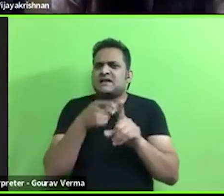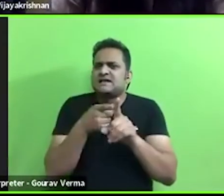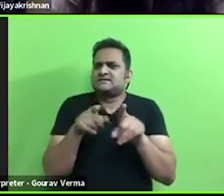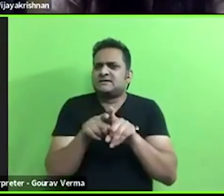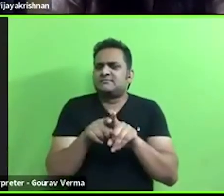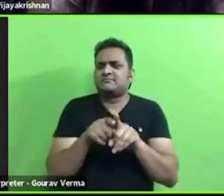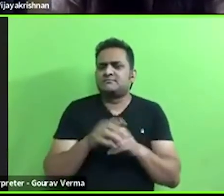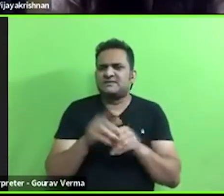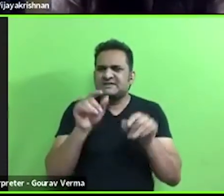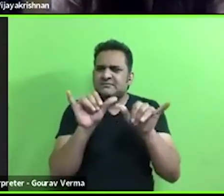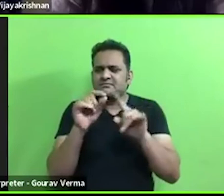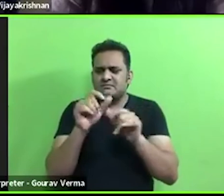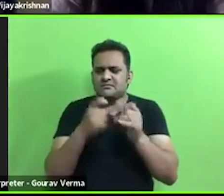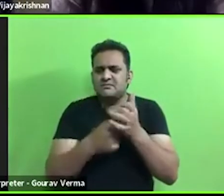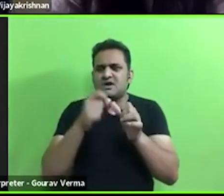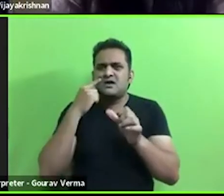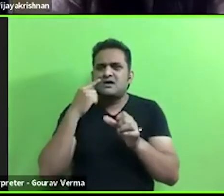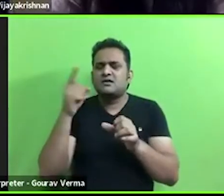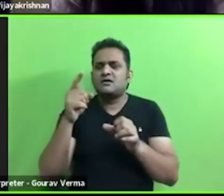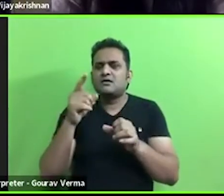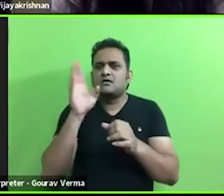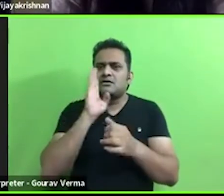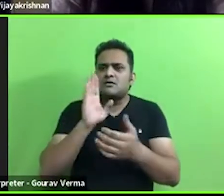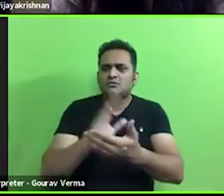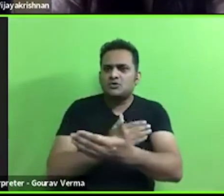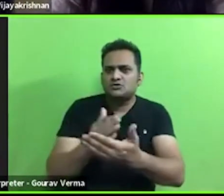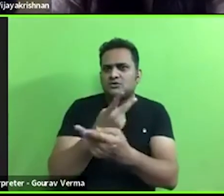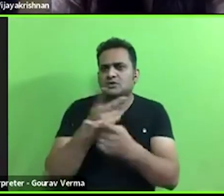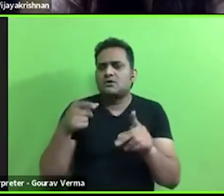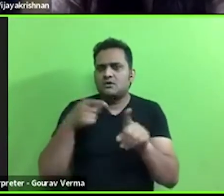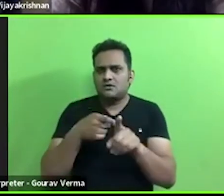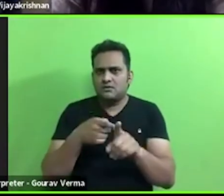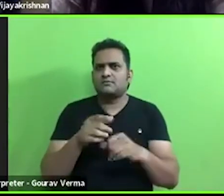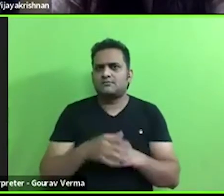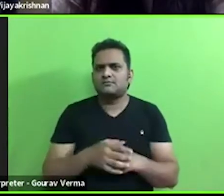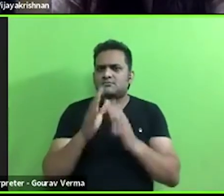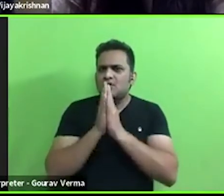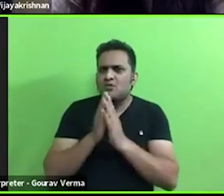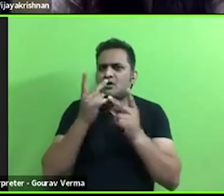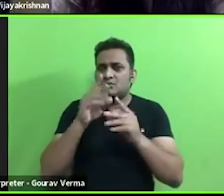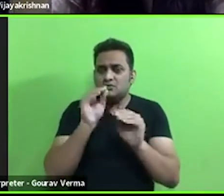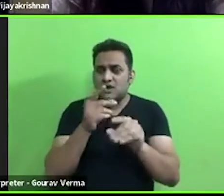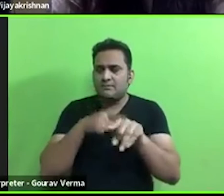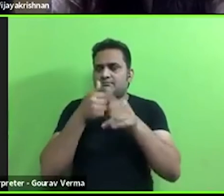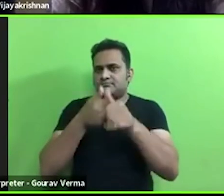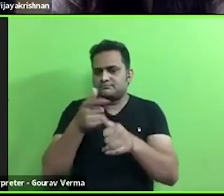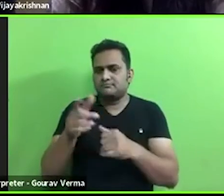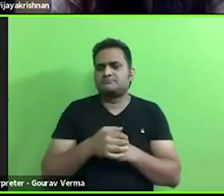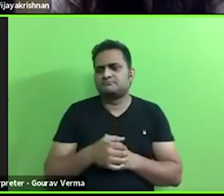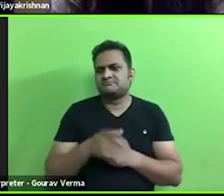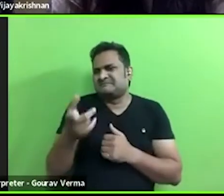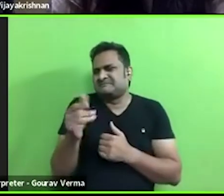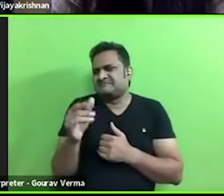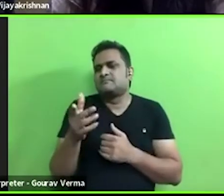Parai. And, their music form is most important to a certain gods in certain rituals, but yet, they are kind of, but